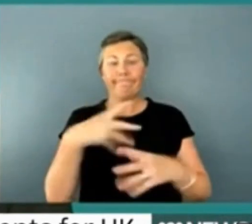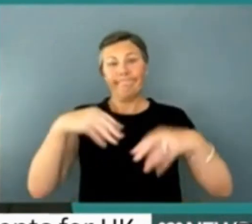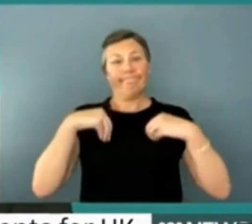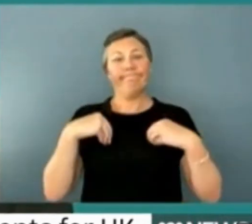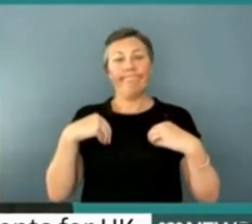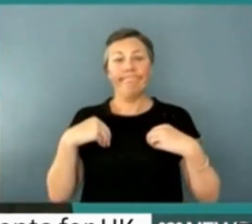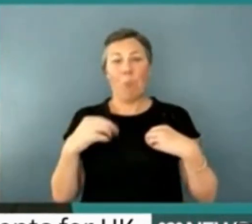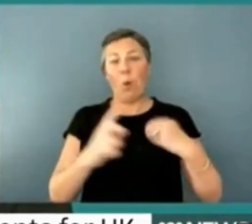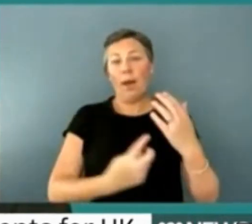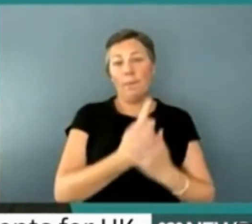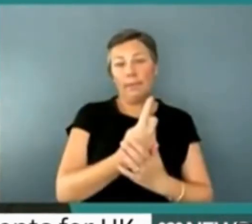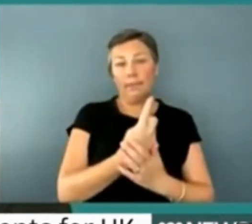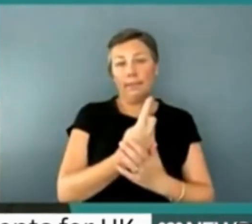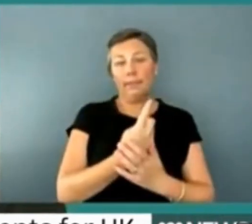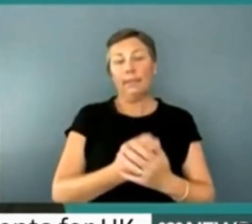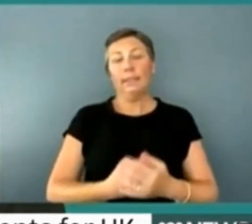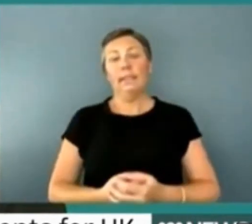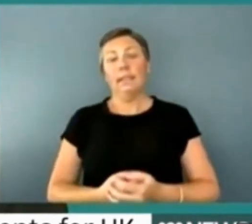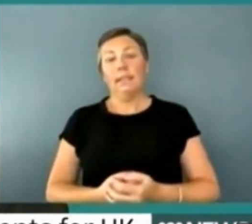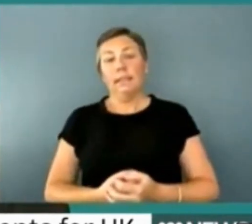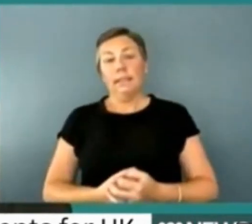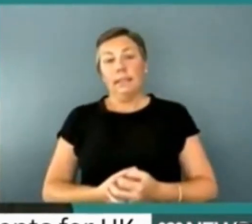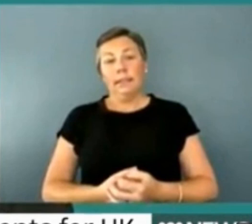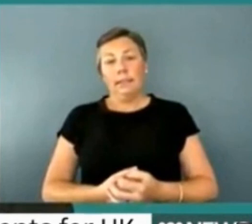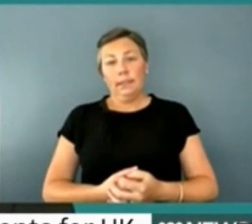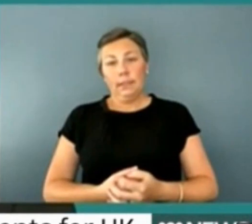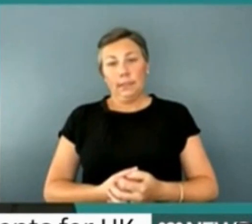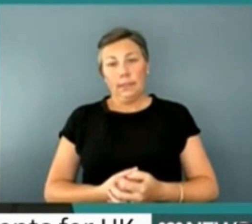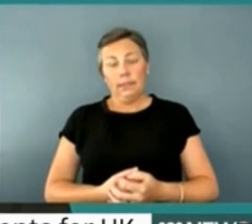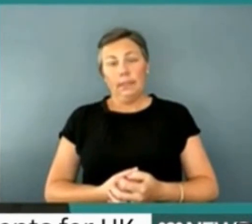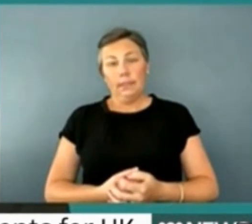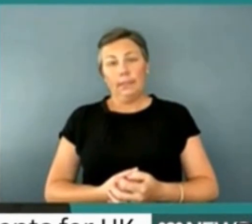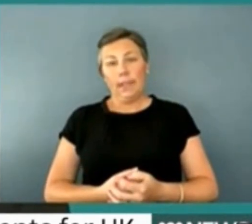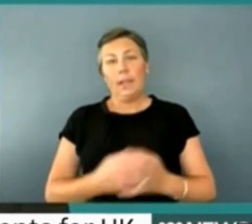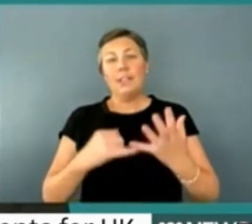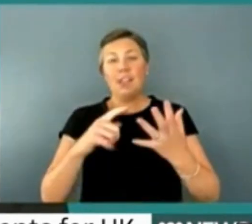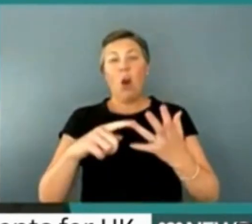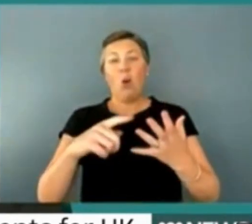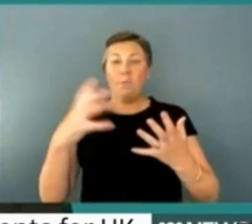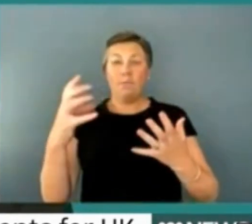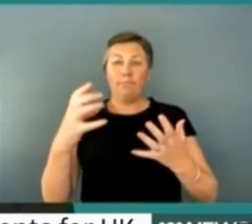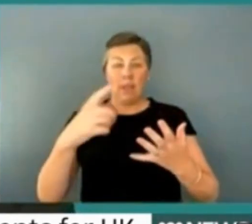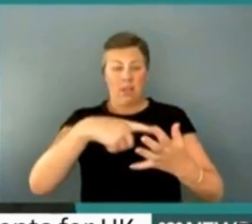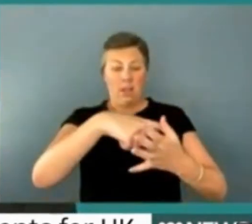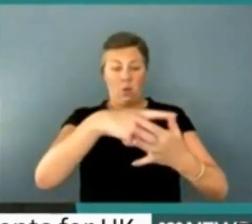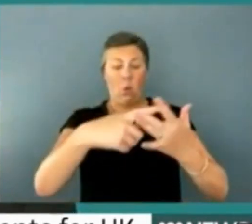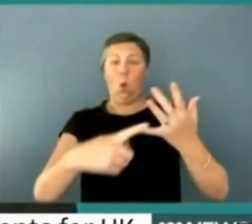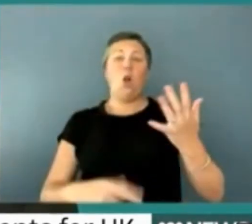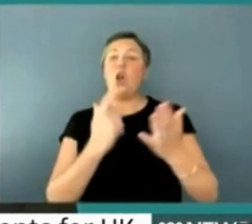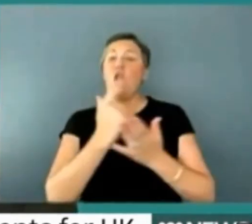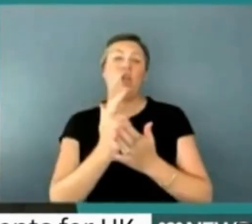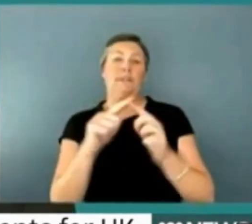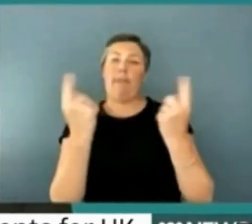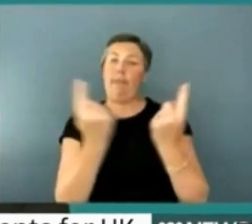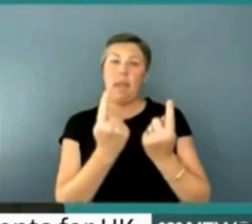reports, is with the families and the residents themselves. So all of those things have played into the improvements we've